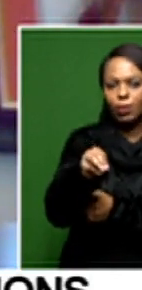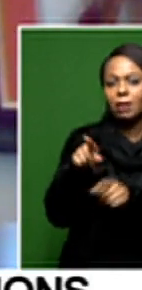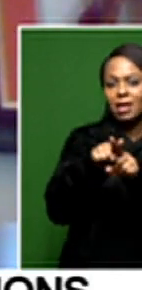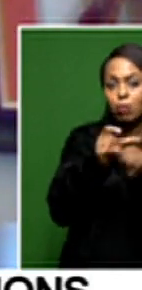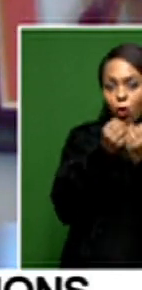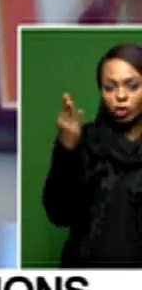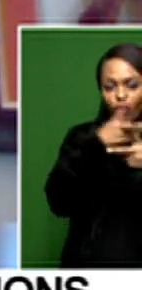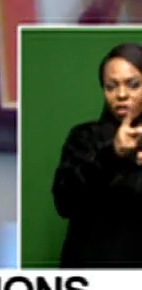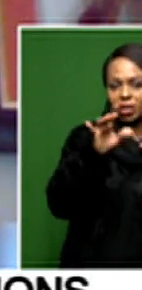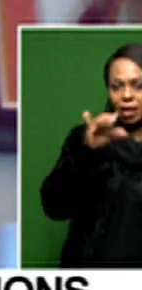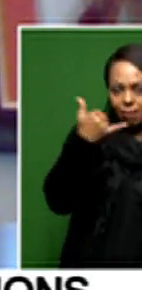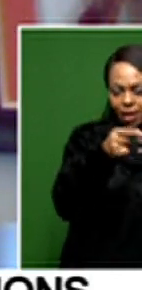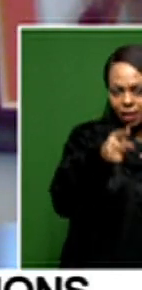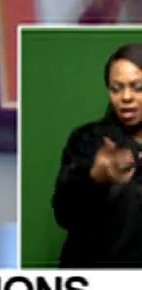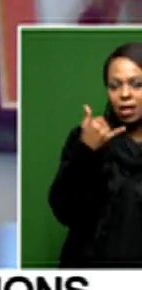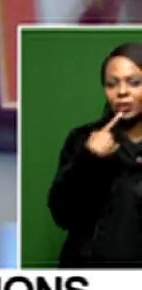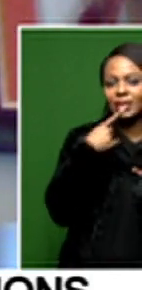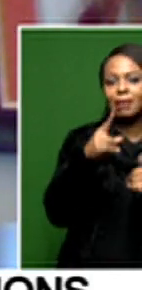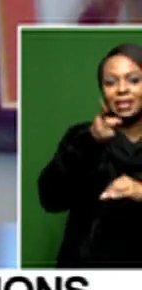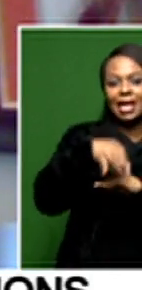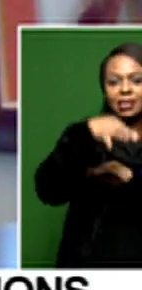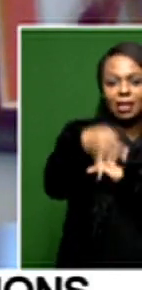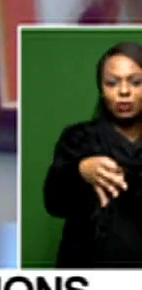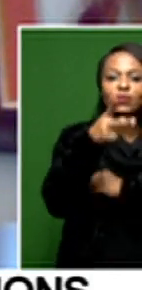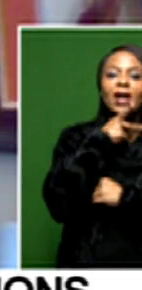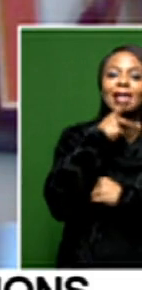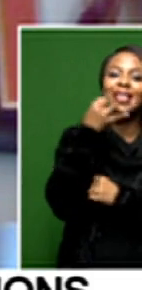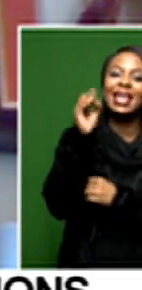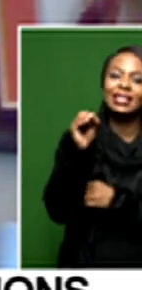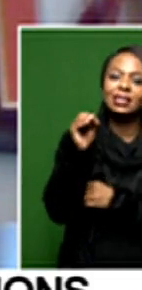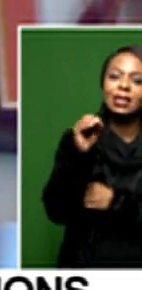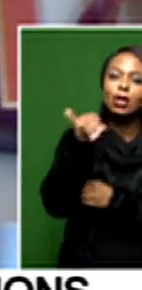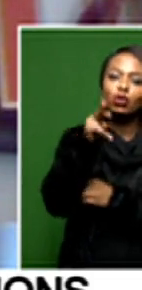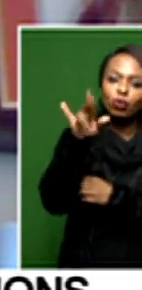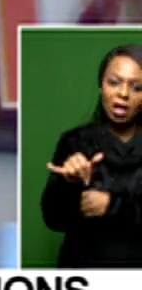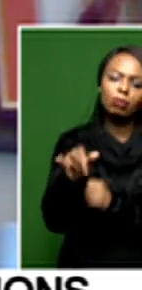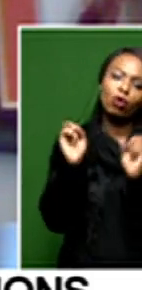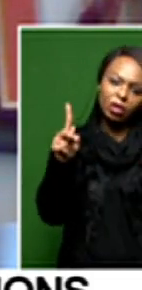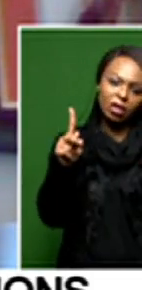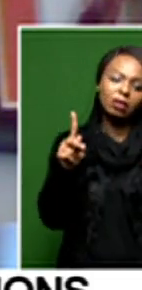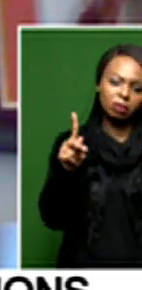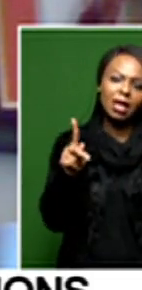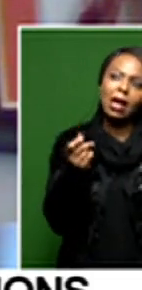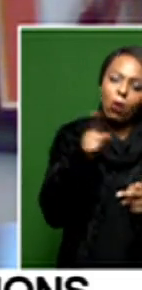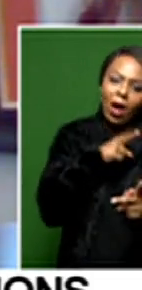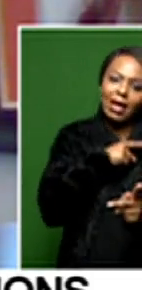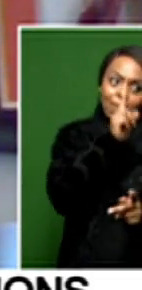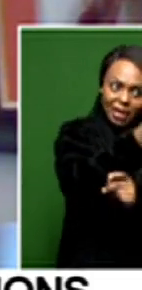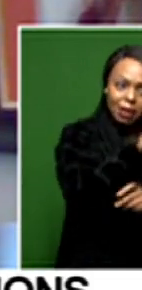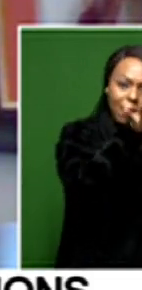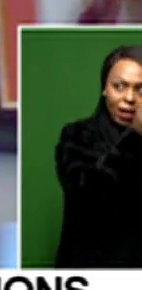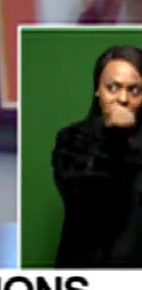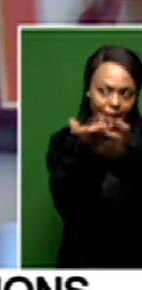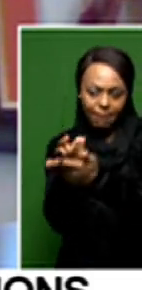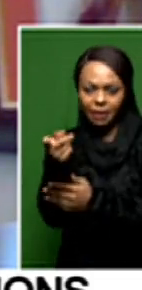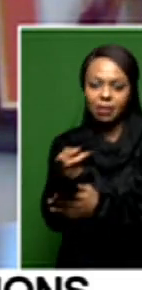companies have asked that we extend it to Fridays, the 30th. So we've listened because, I mean, without submissions, what's the point? So we